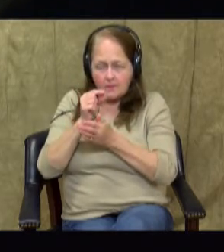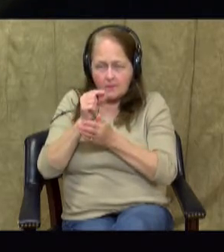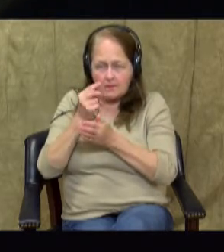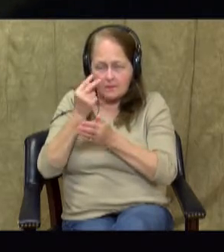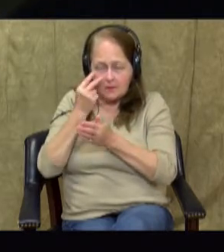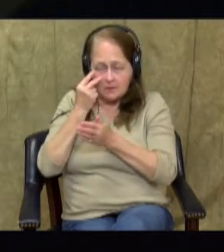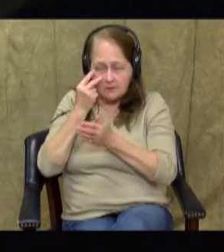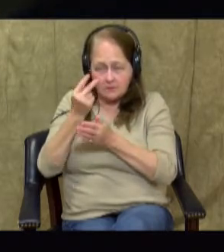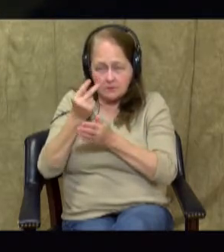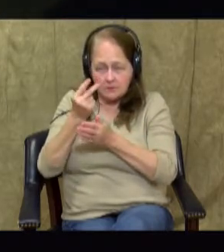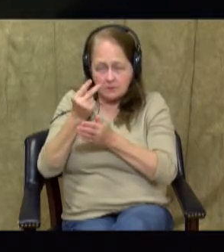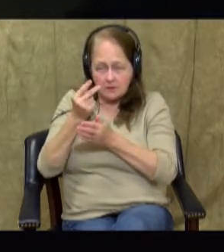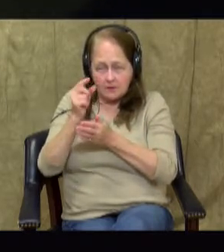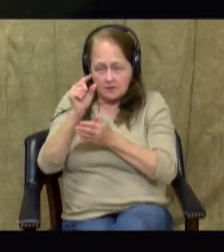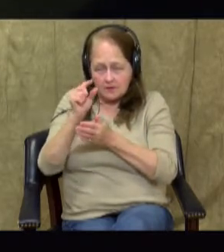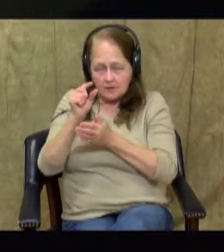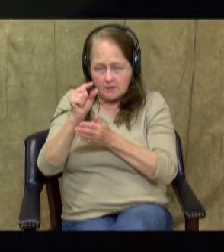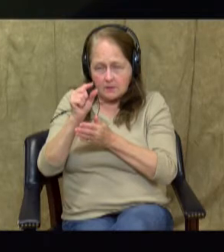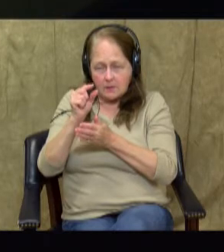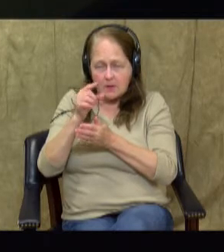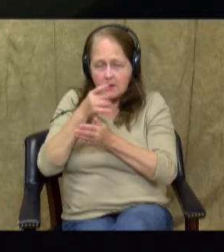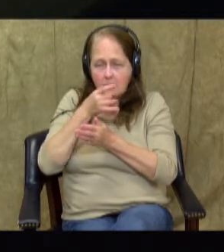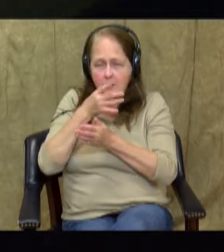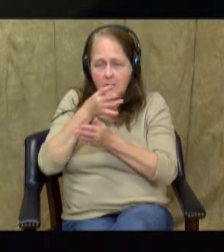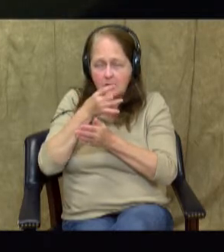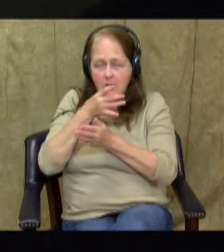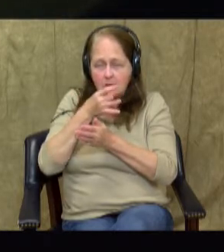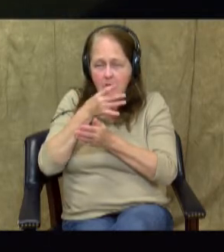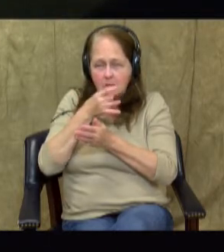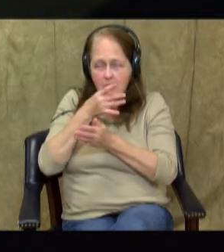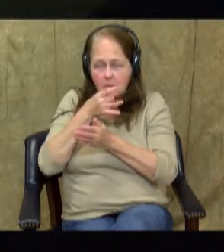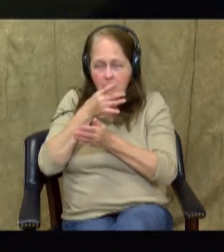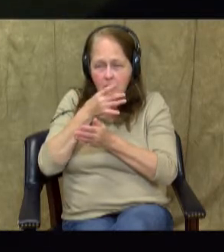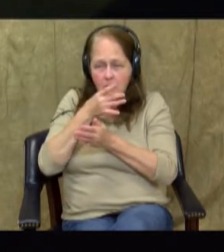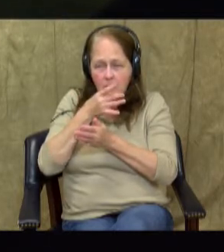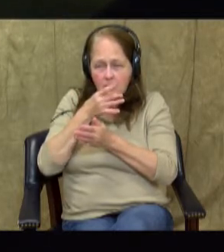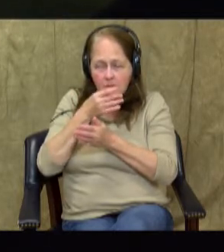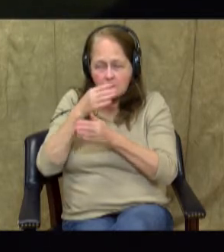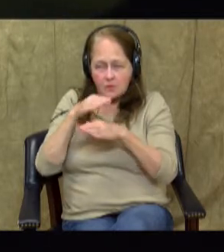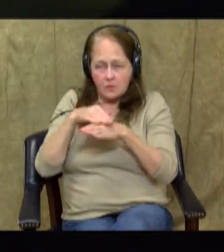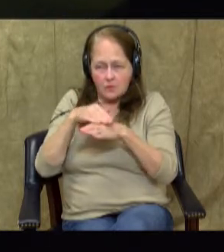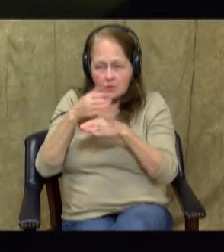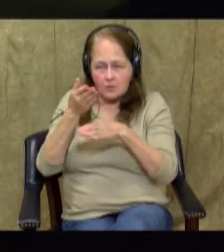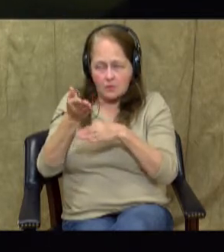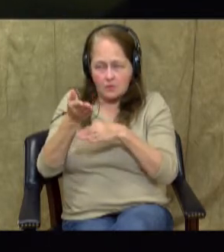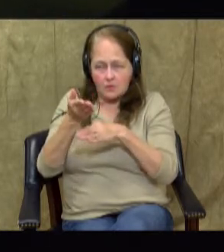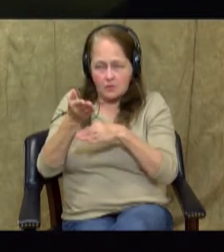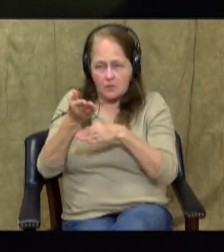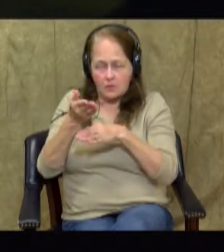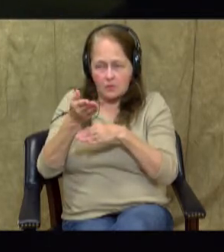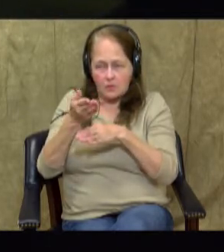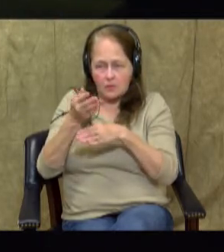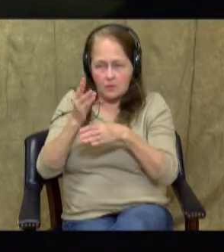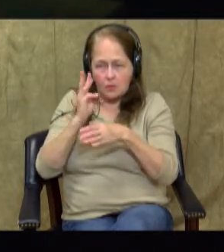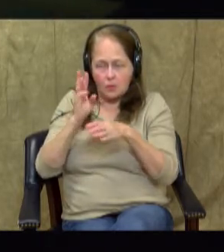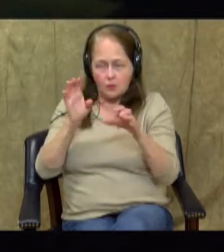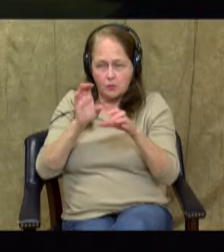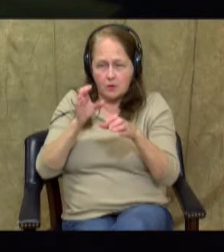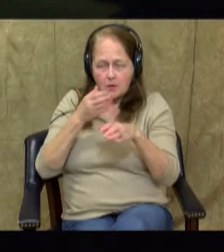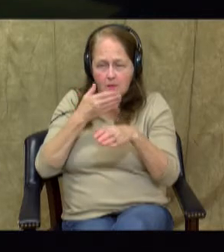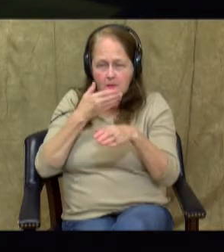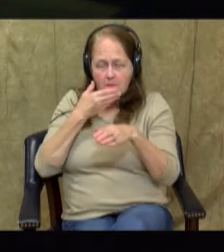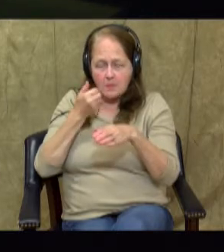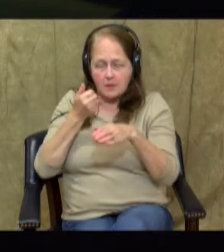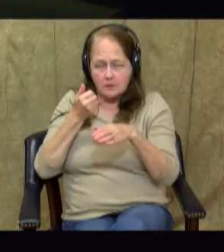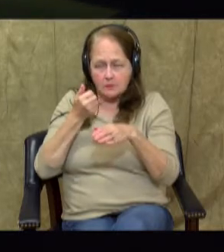You should be able to see a tiny sliver. We get there? All right, guys, bear with me. We're doing the best to make this show